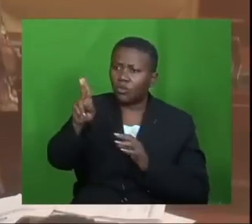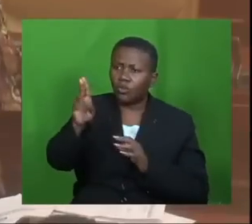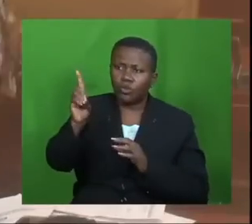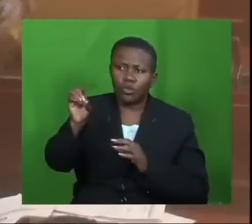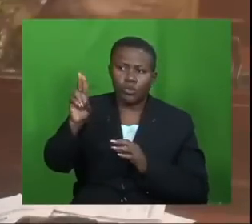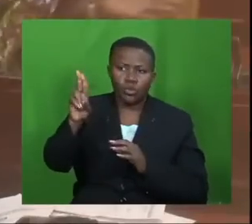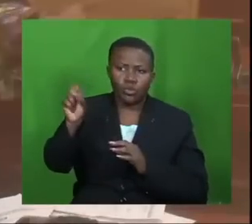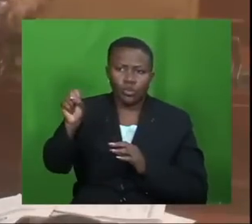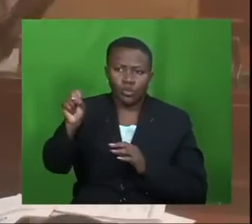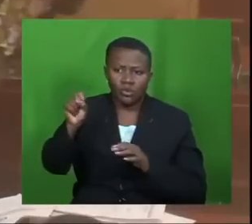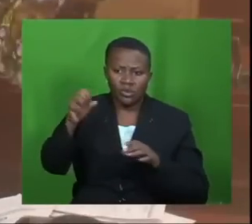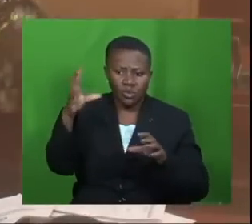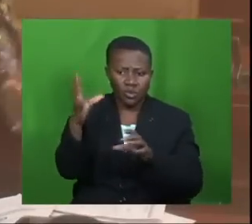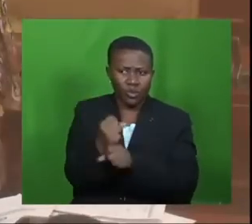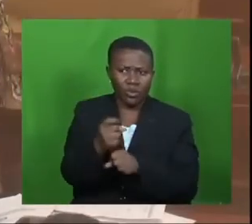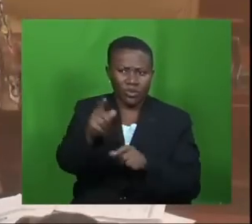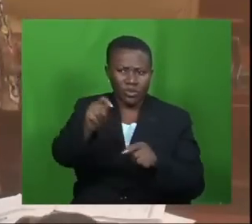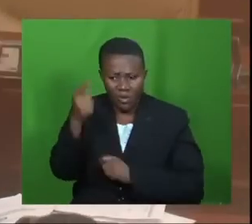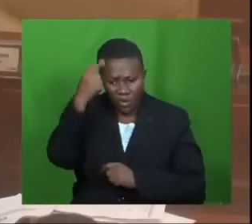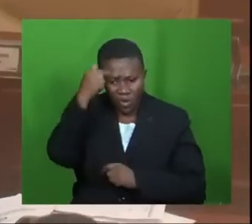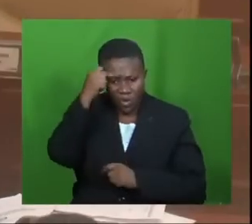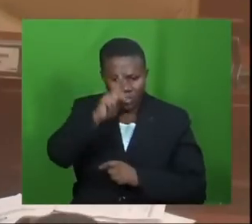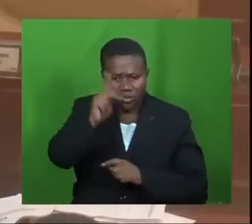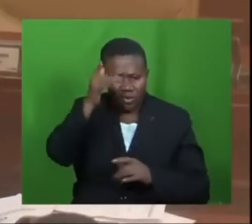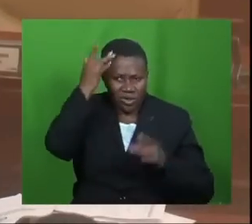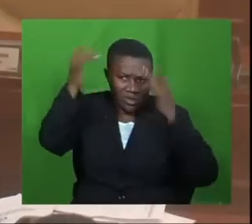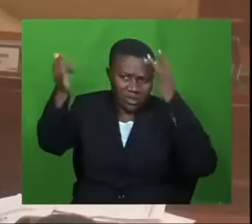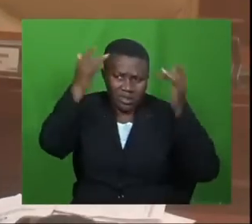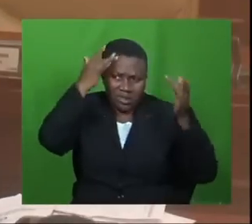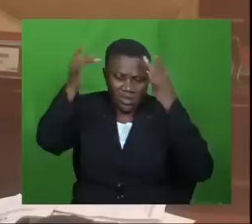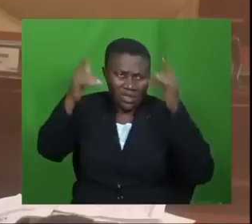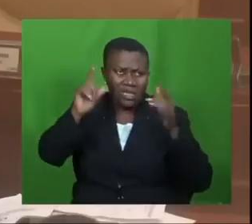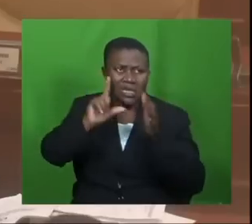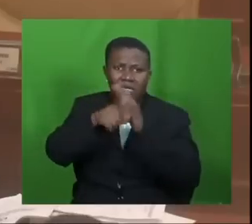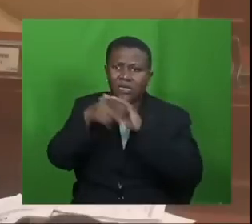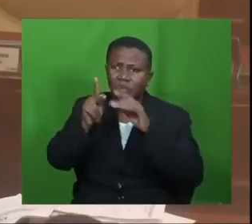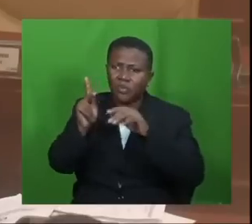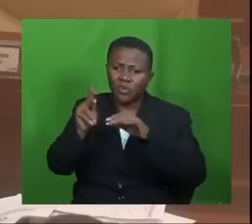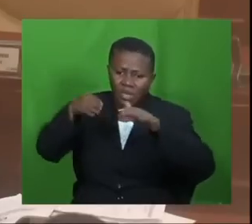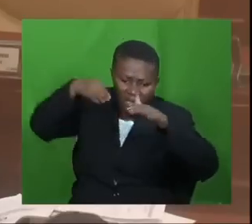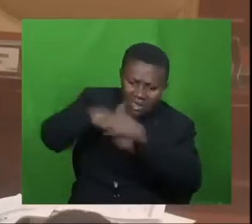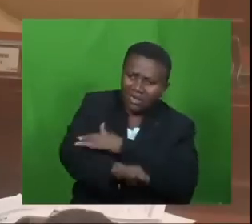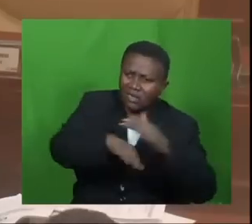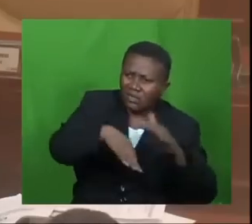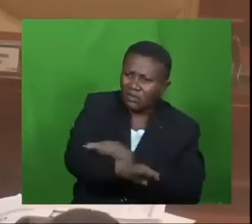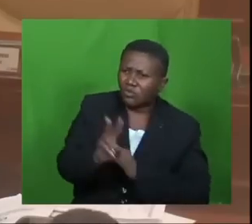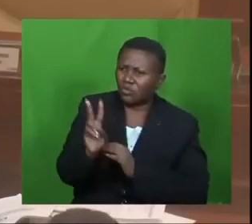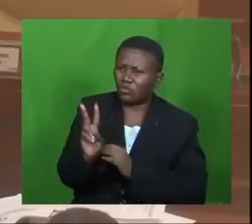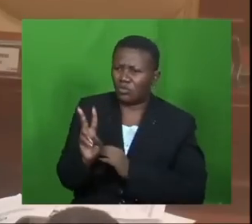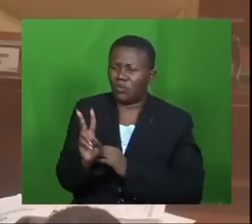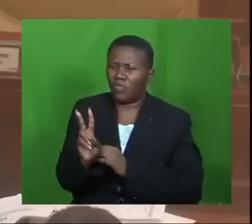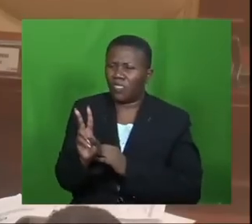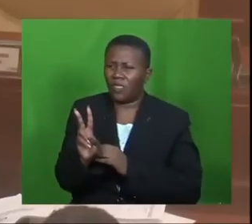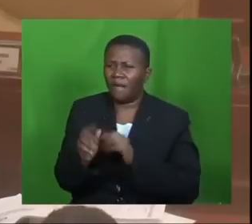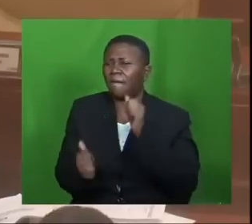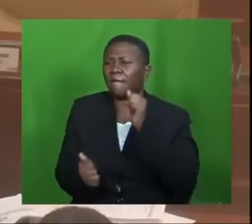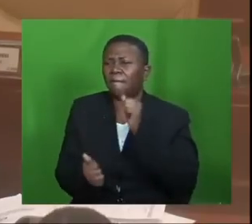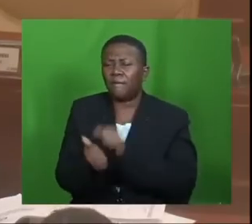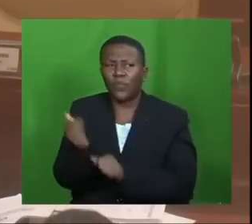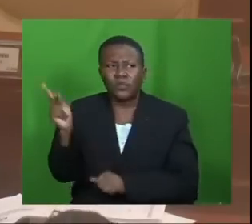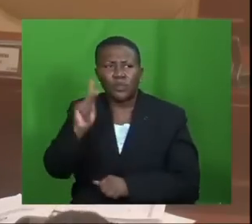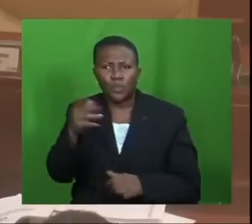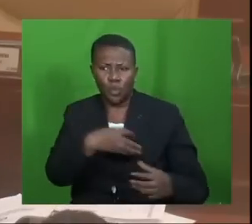And then just between 5 or 10 minutes, with 2 goals. A lot of people spoke about some of the selection of